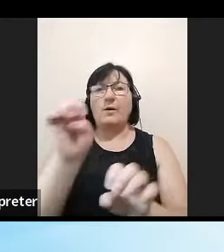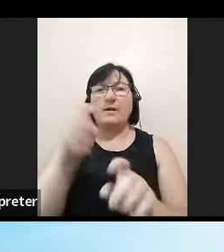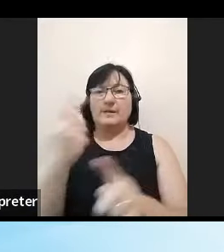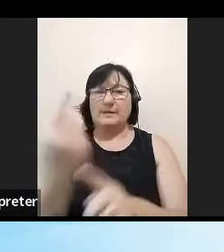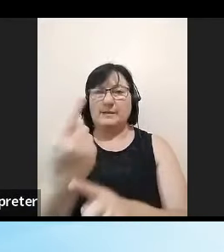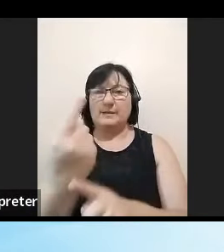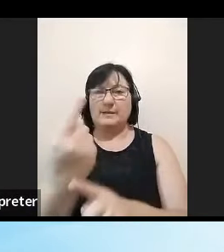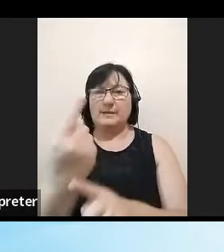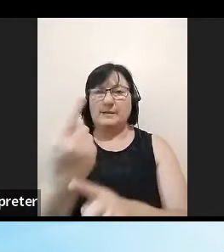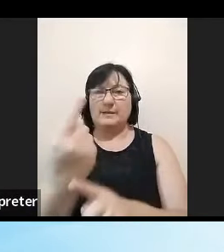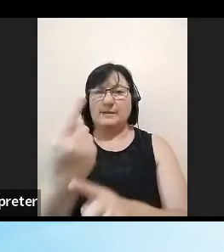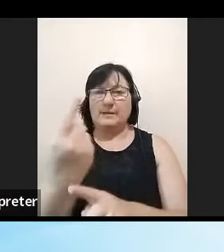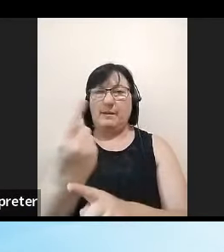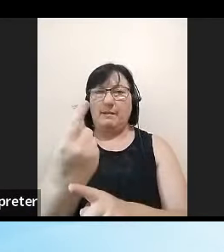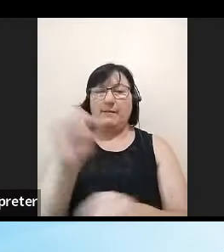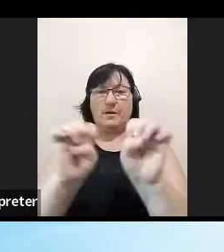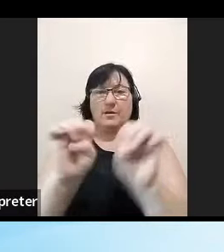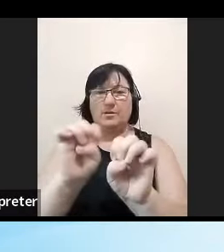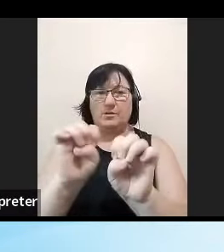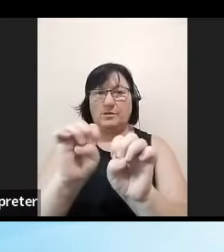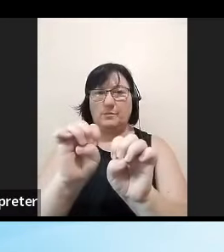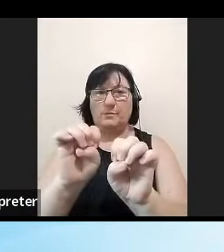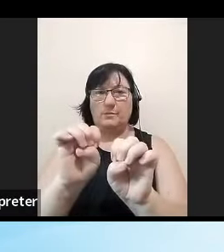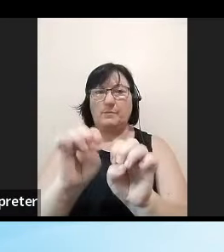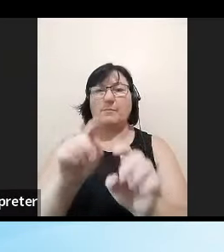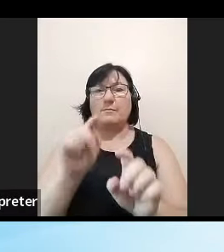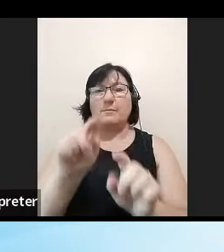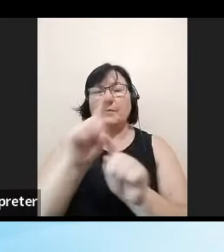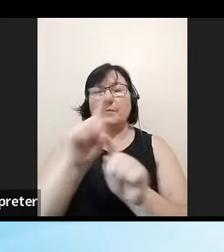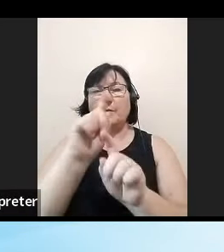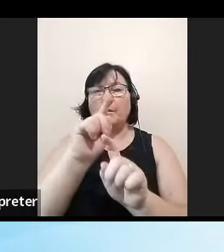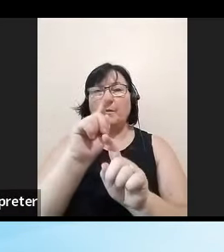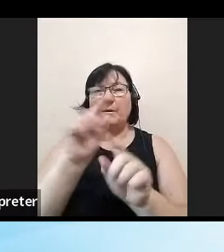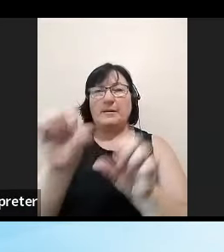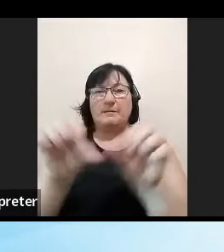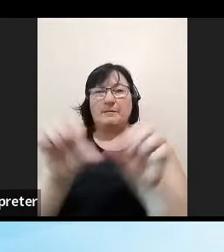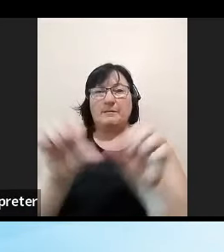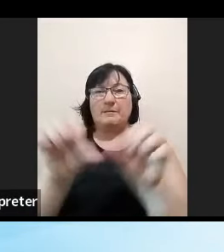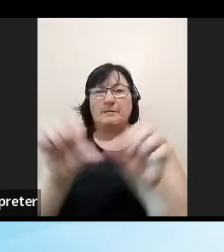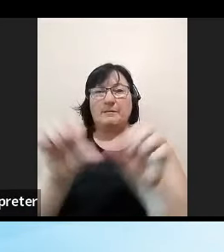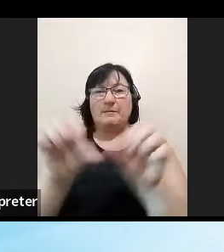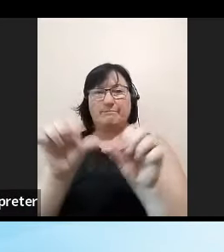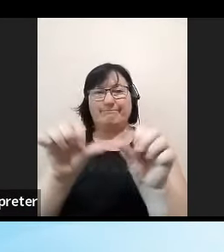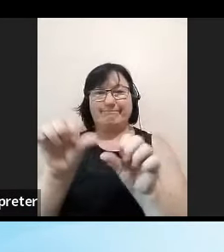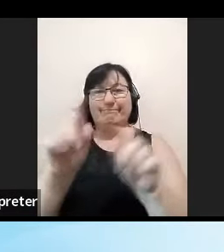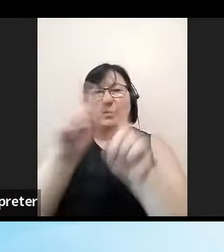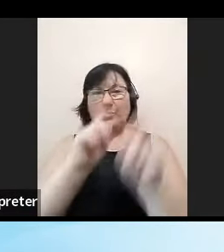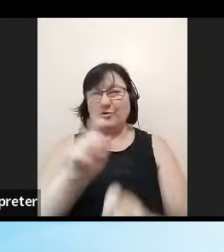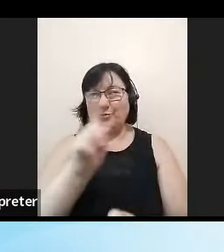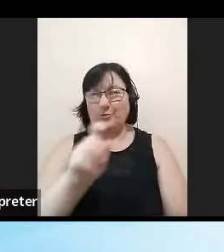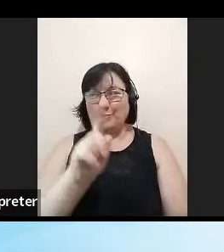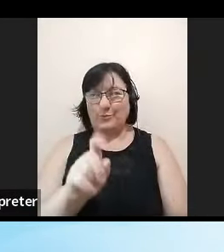systems questionnaire. Those application forms, the self-evaluation